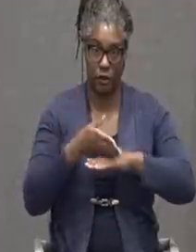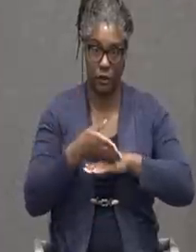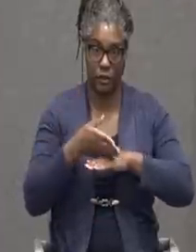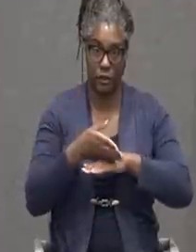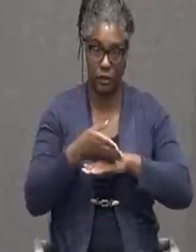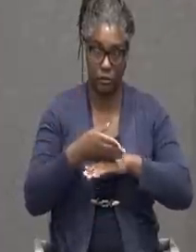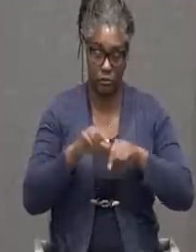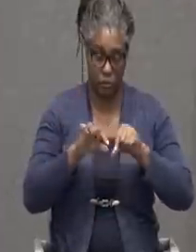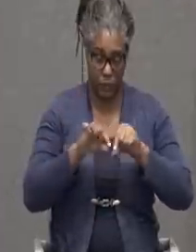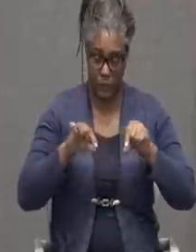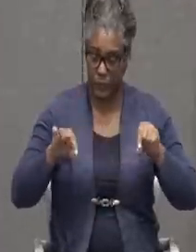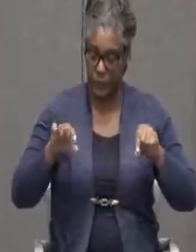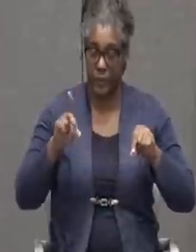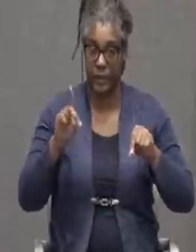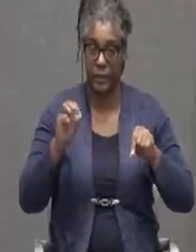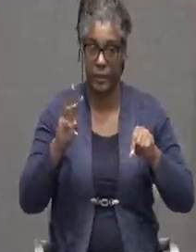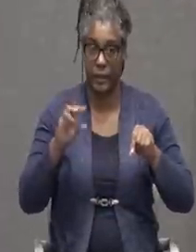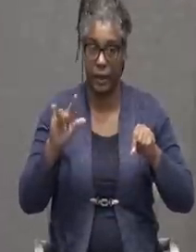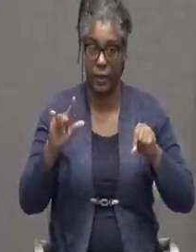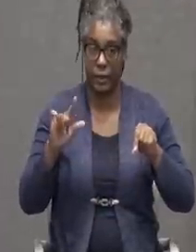up.